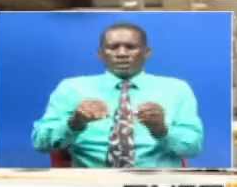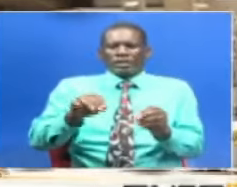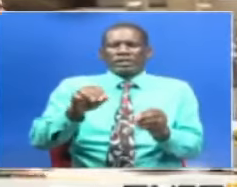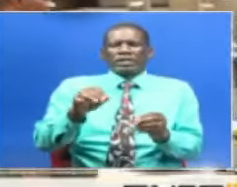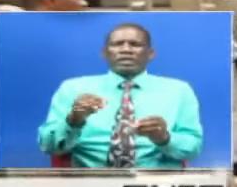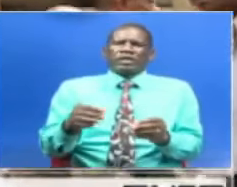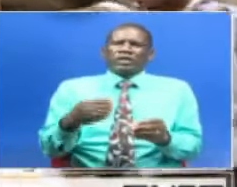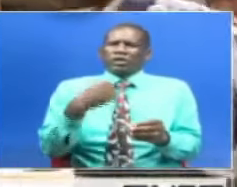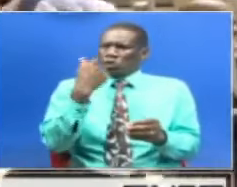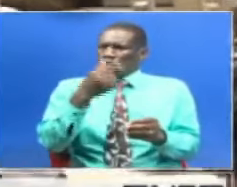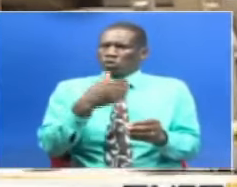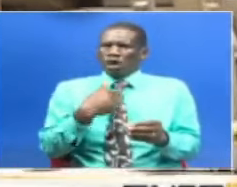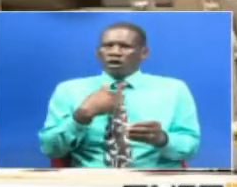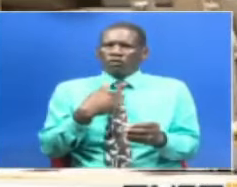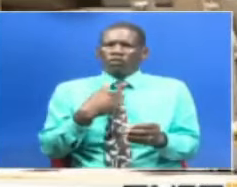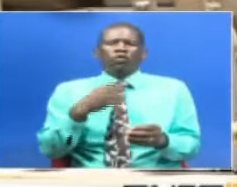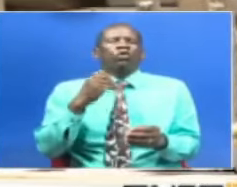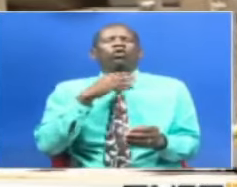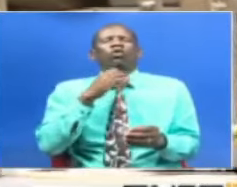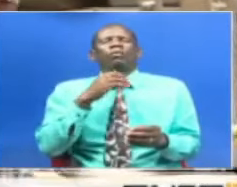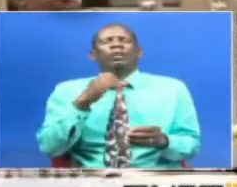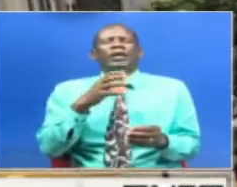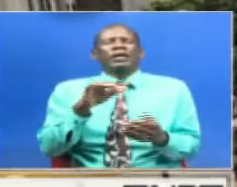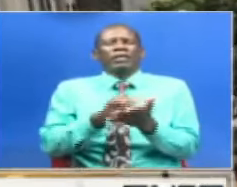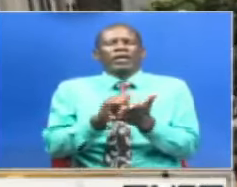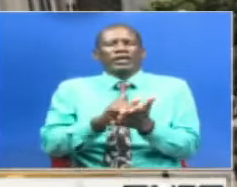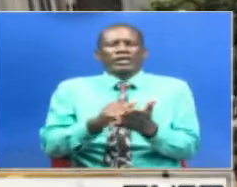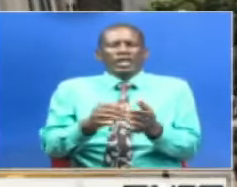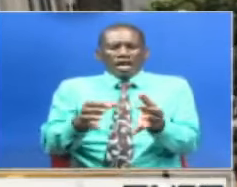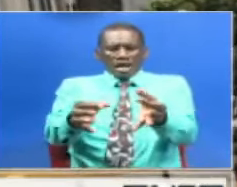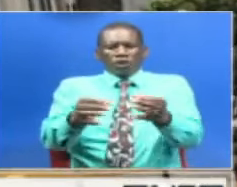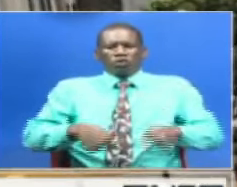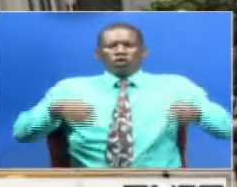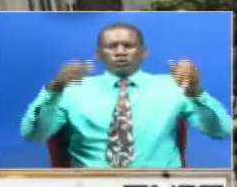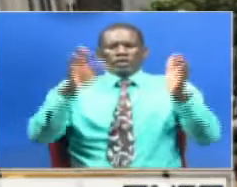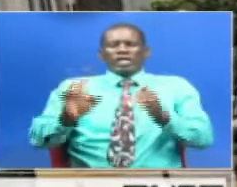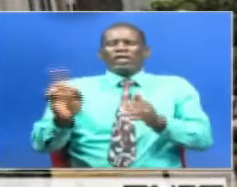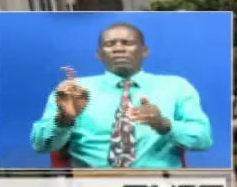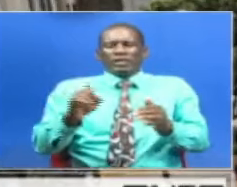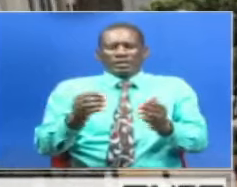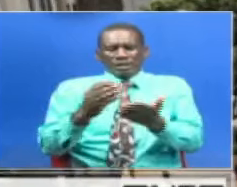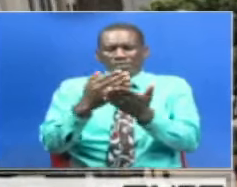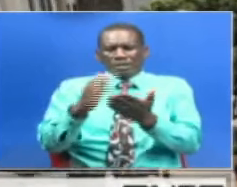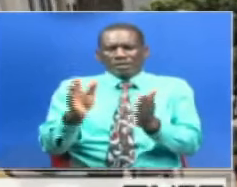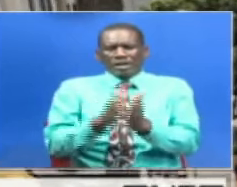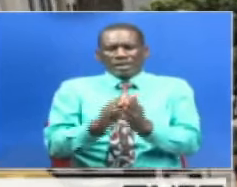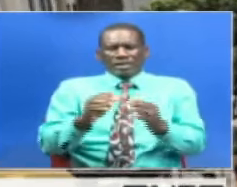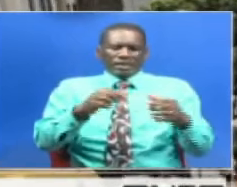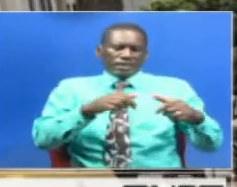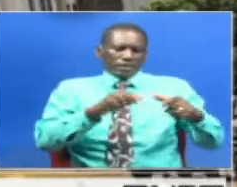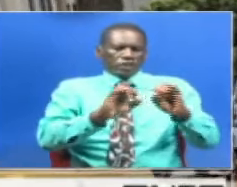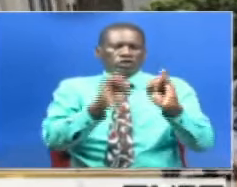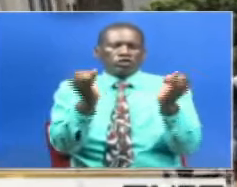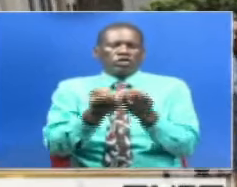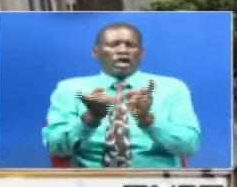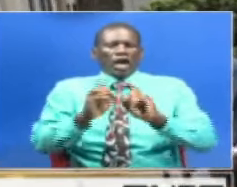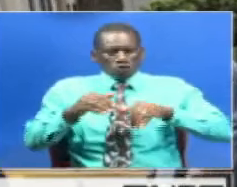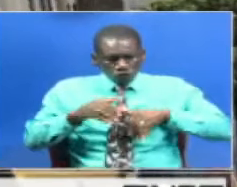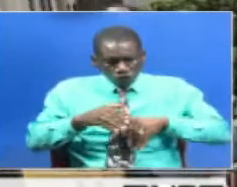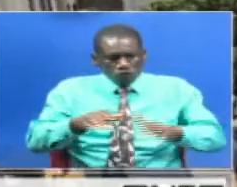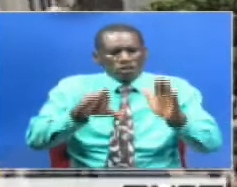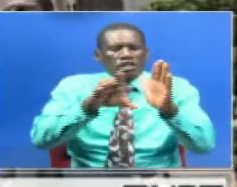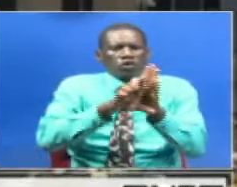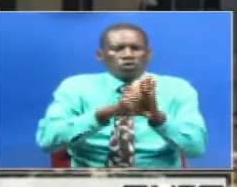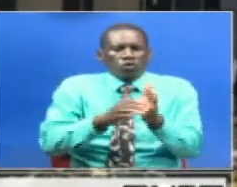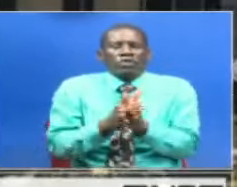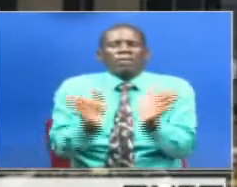who has cried failure by accounting officers in ministries, departments and agencies to adhere to the provisions of the